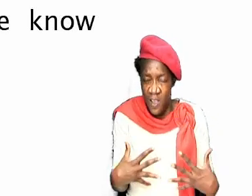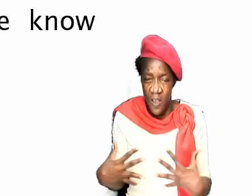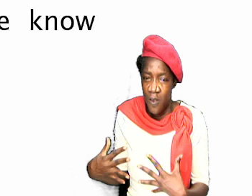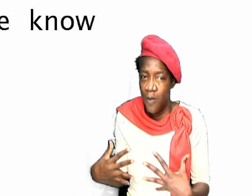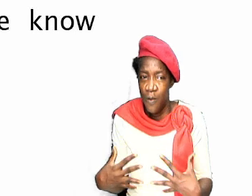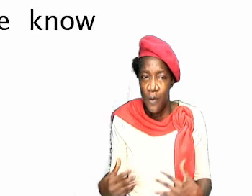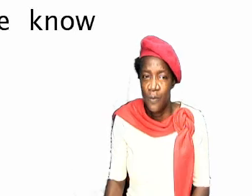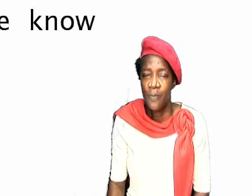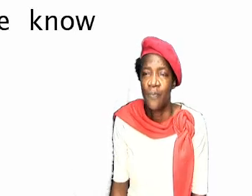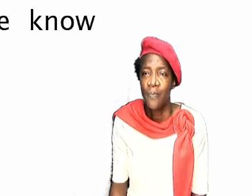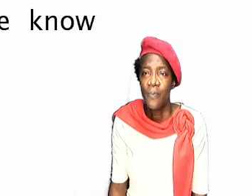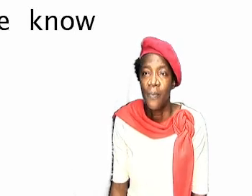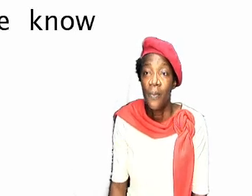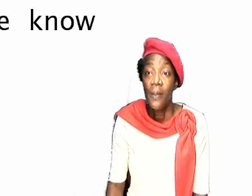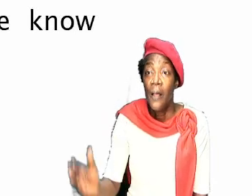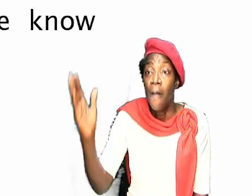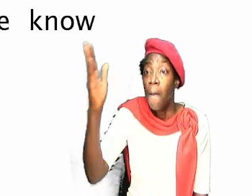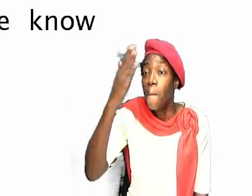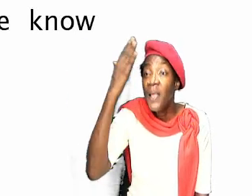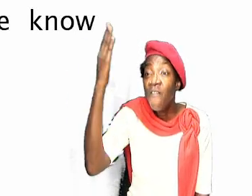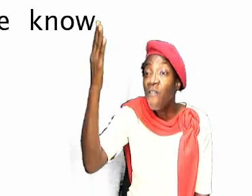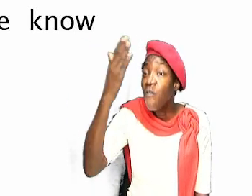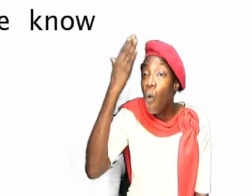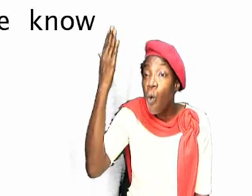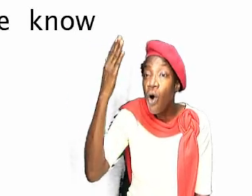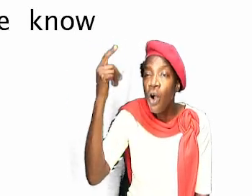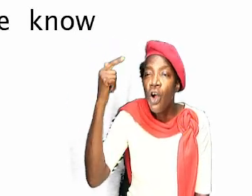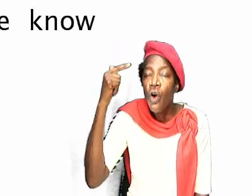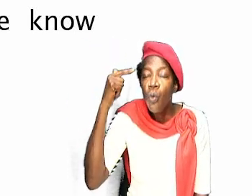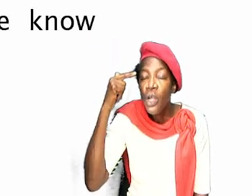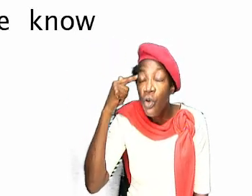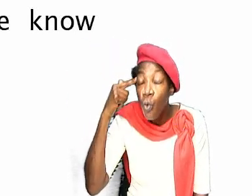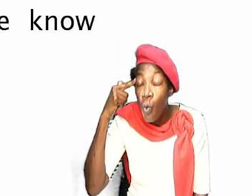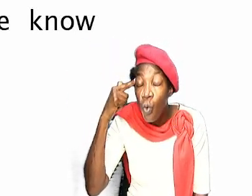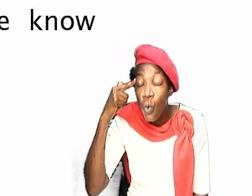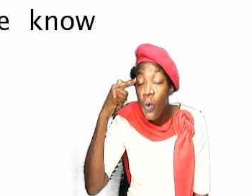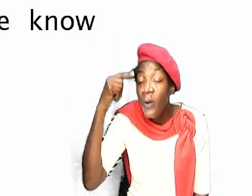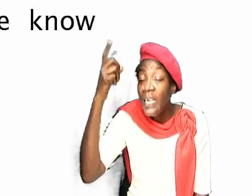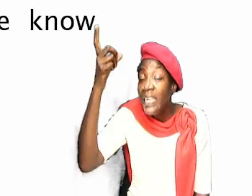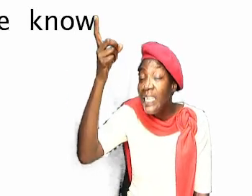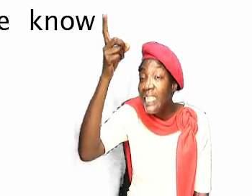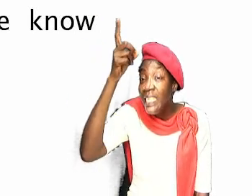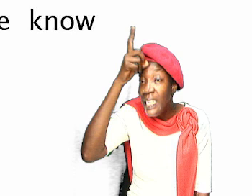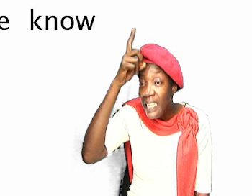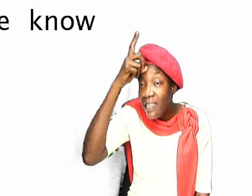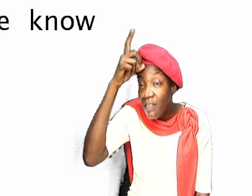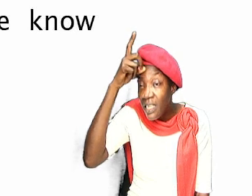This was even before we know David